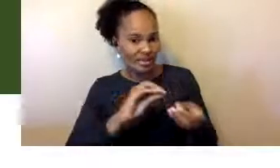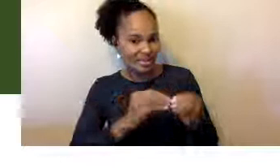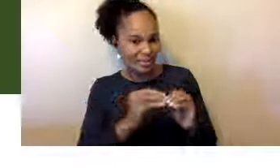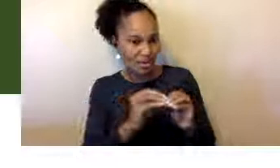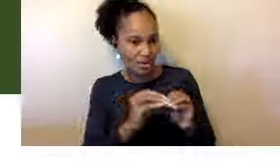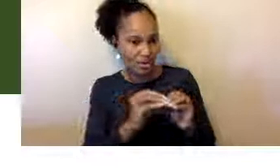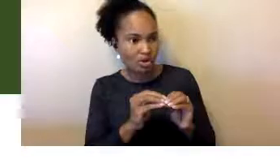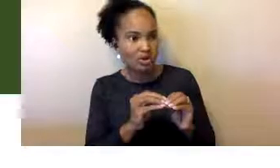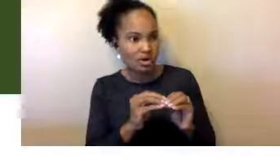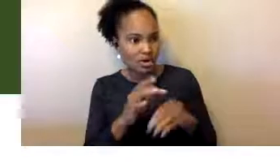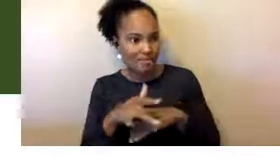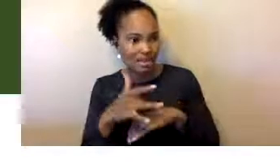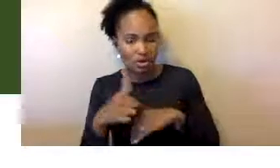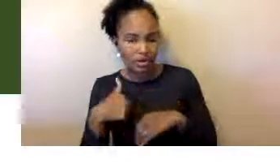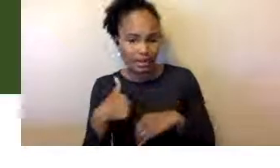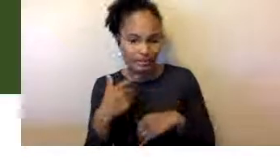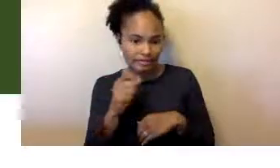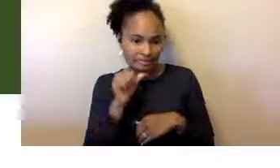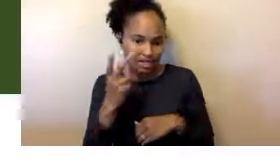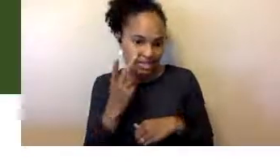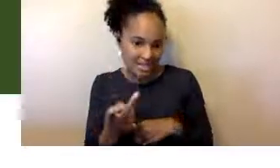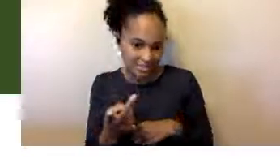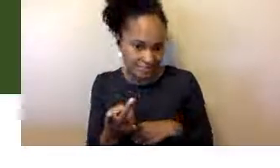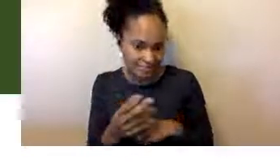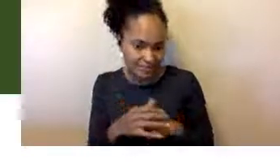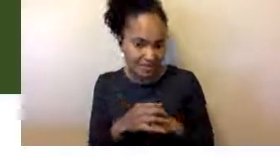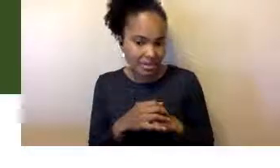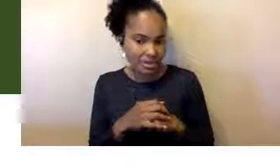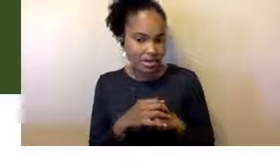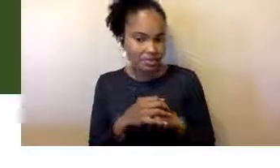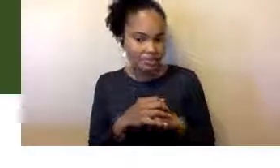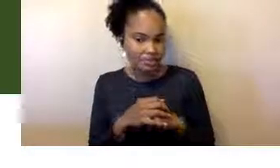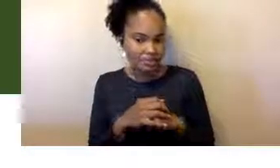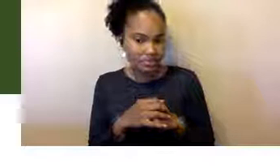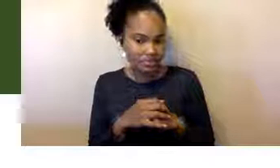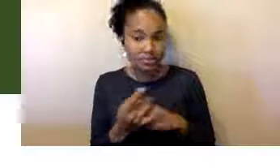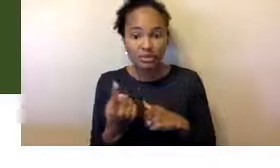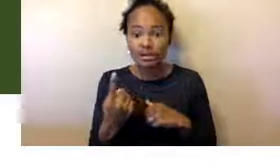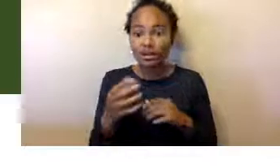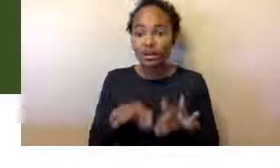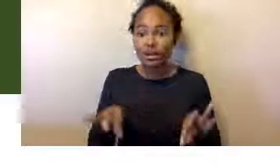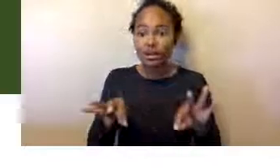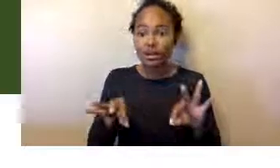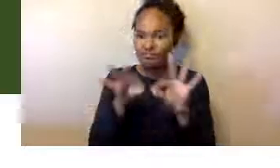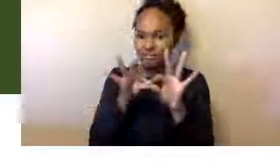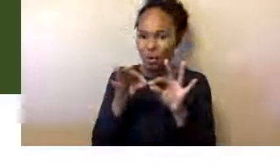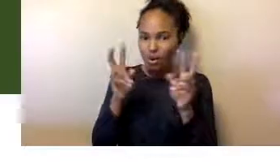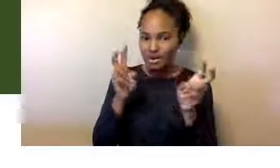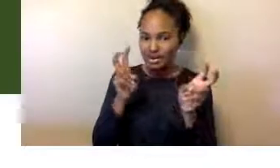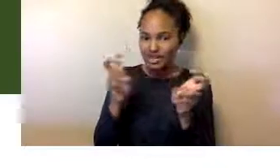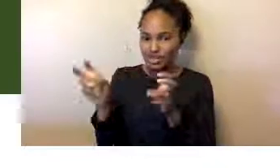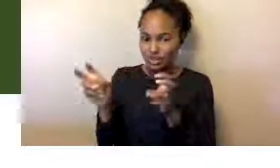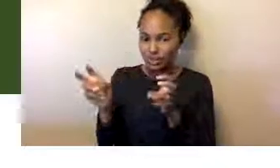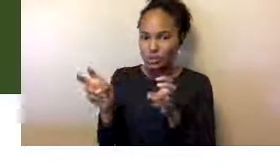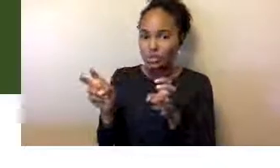just haven't seen it. And even the data, one of the major issues is that even